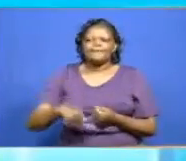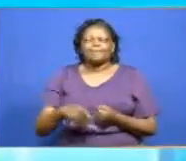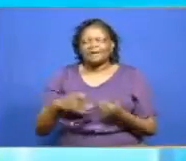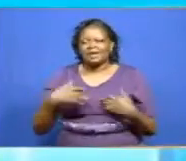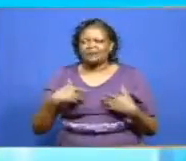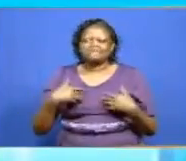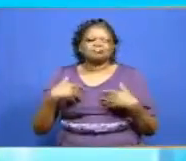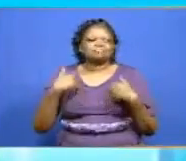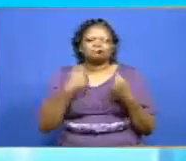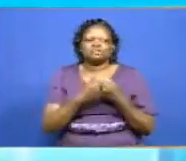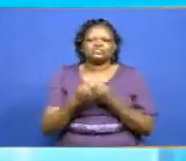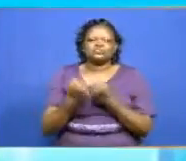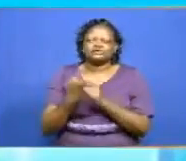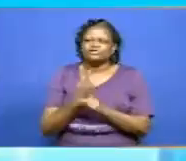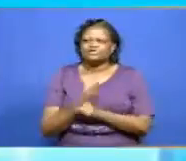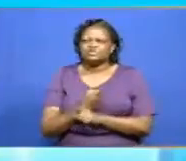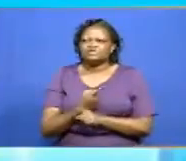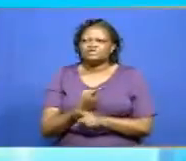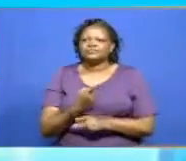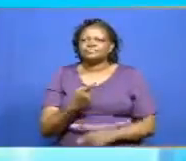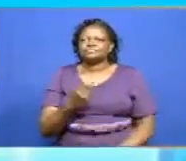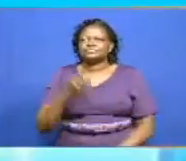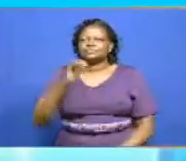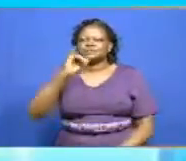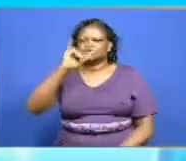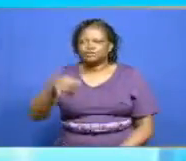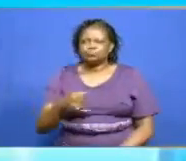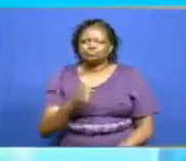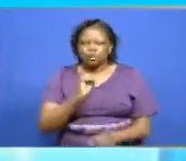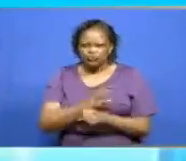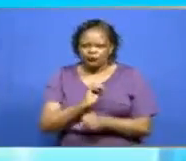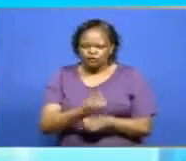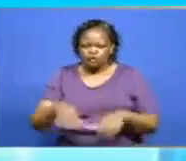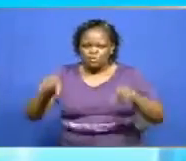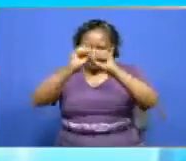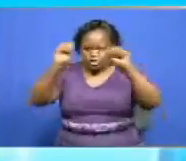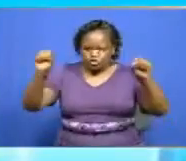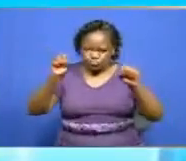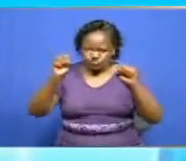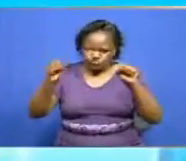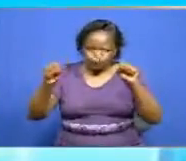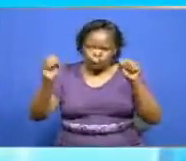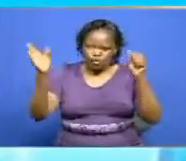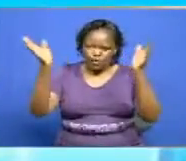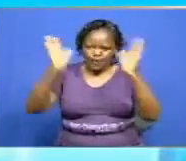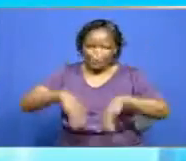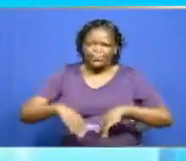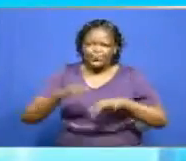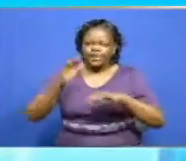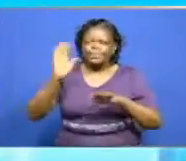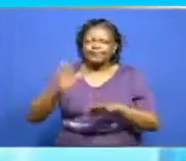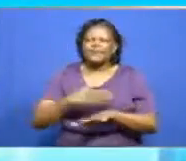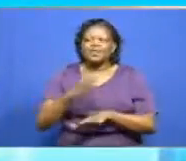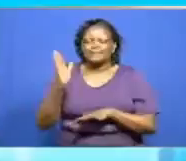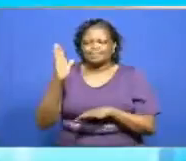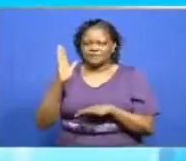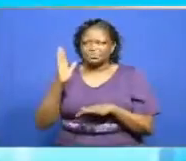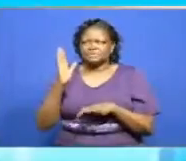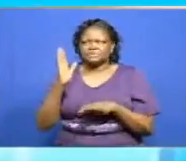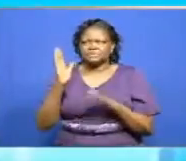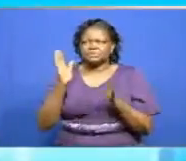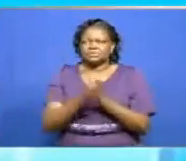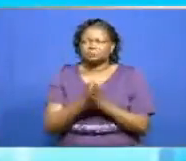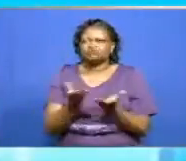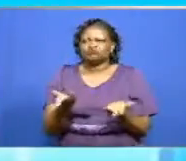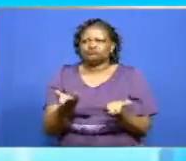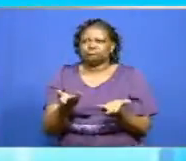different fronts, from the Chief Justice advisory to the President to dissolve parliament, to the dramatic arrest of 4 senators, the dethroning of